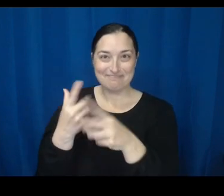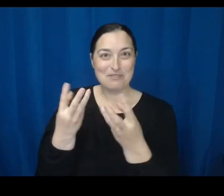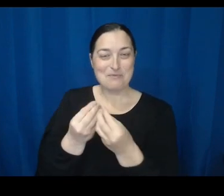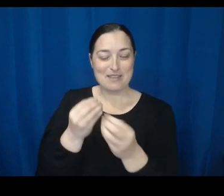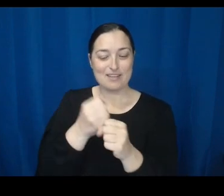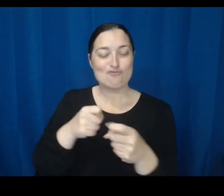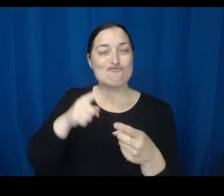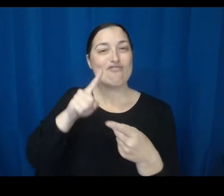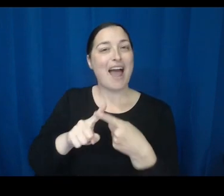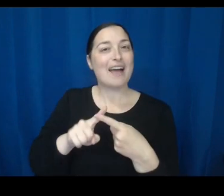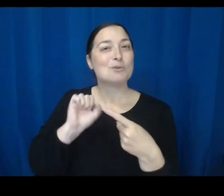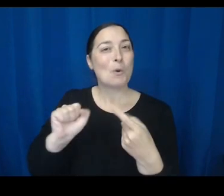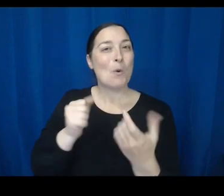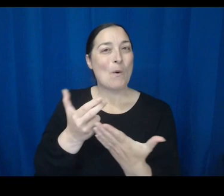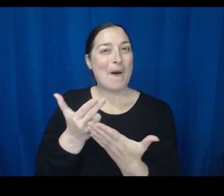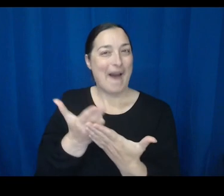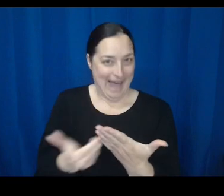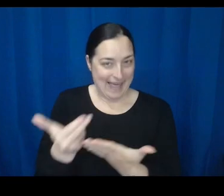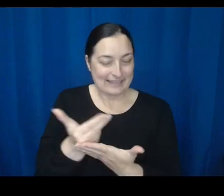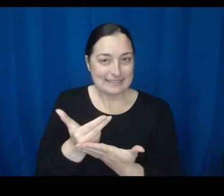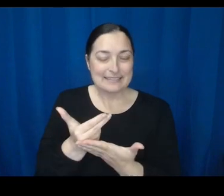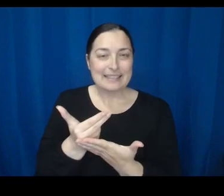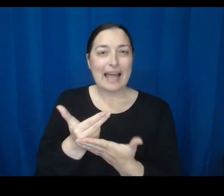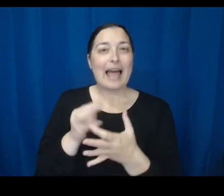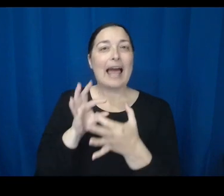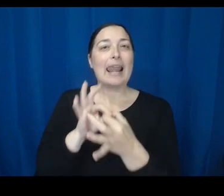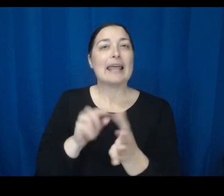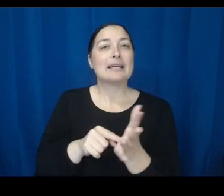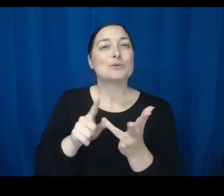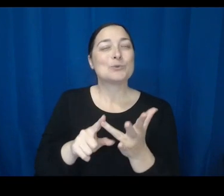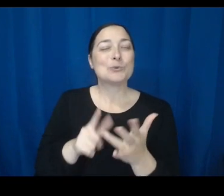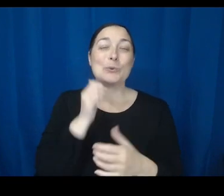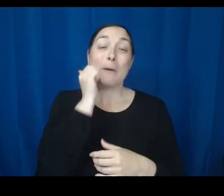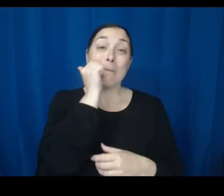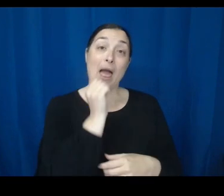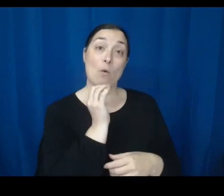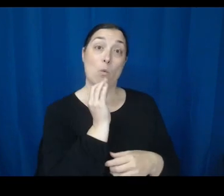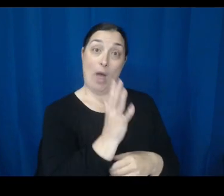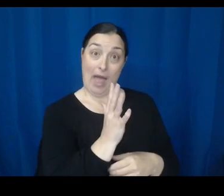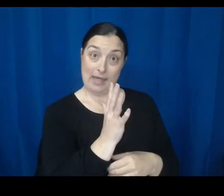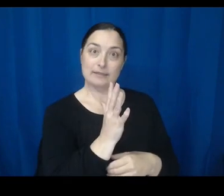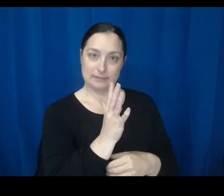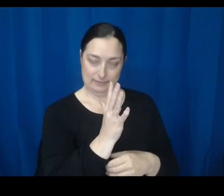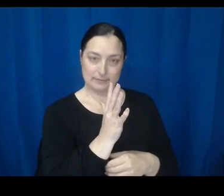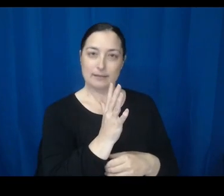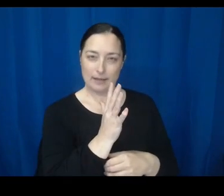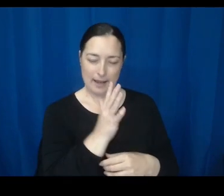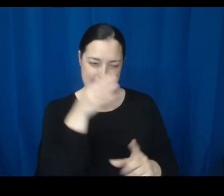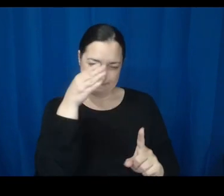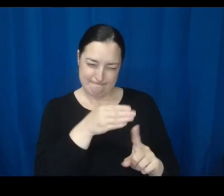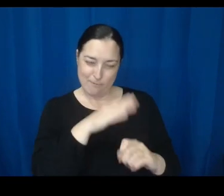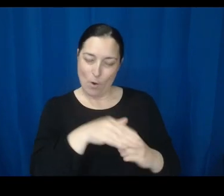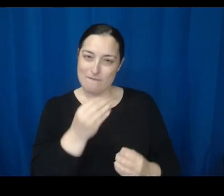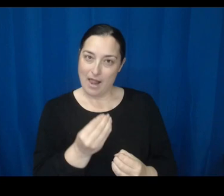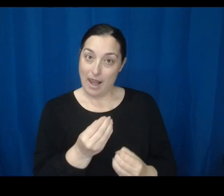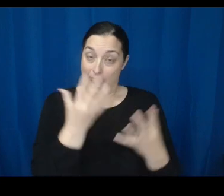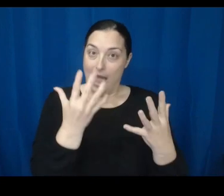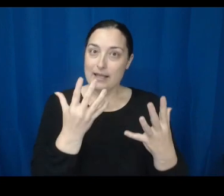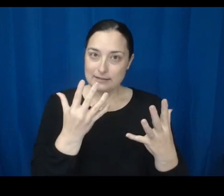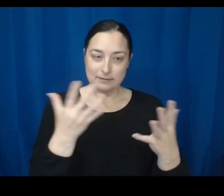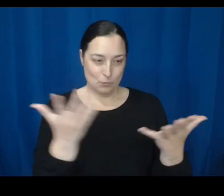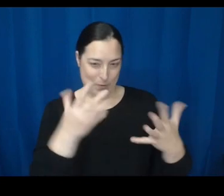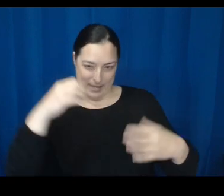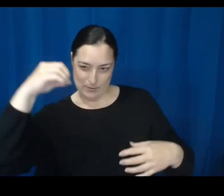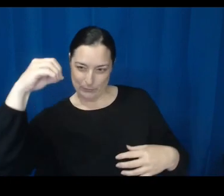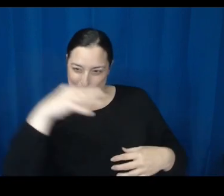has that amazing link from the early black and white sketches and her interest in light that she then wanted to be able to have the